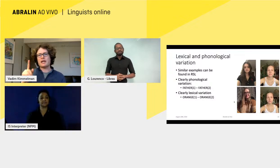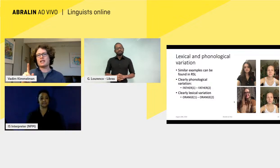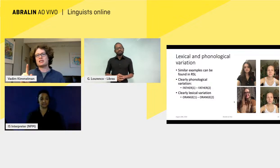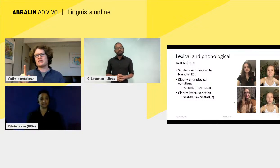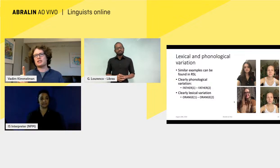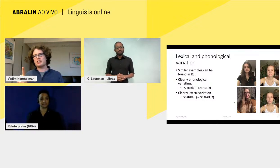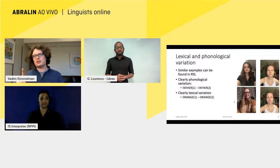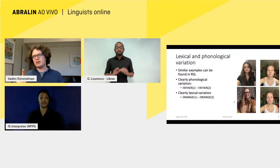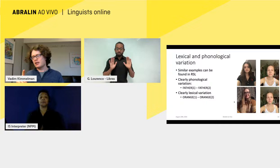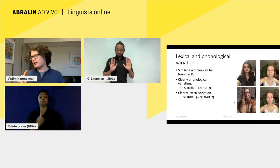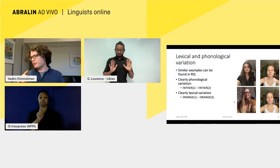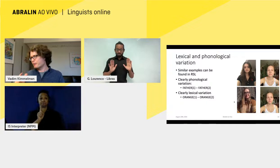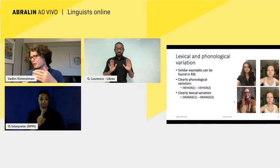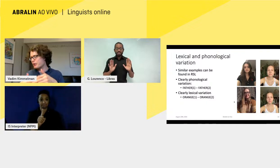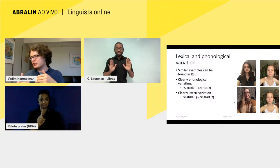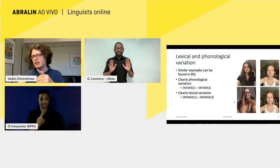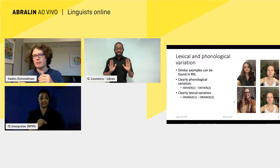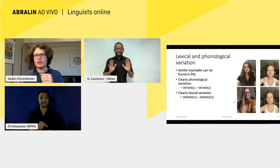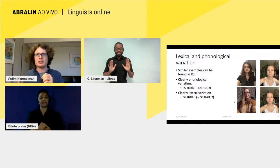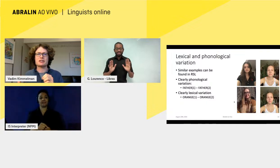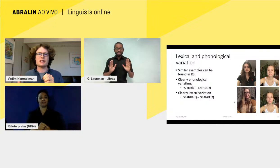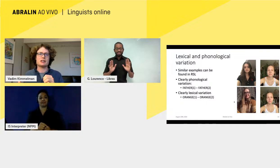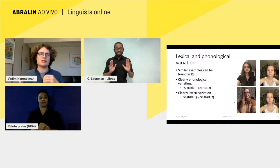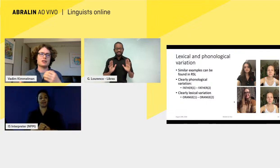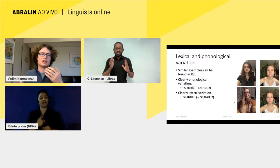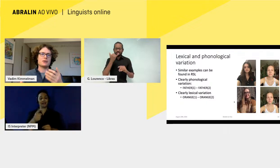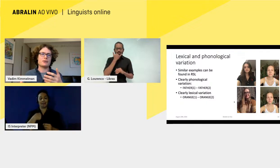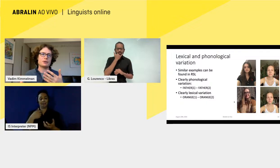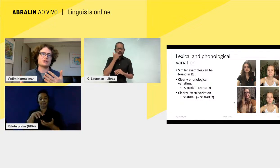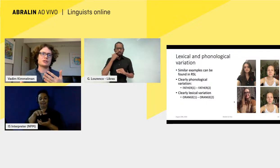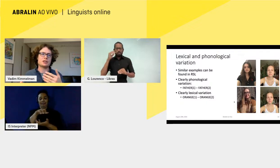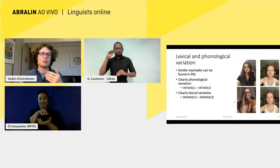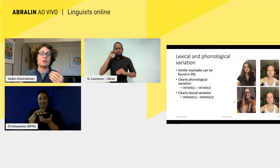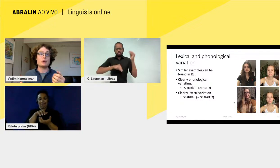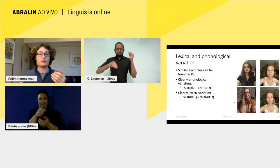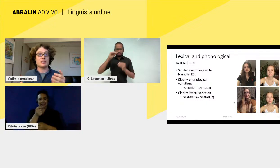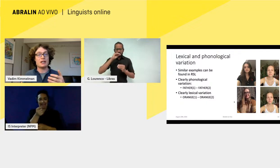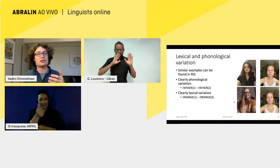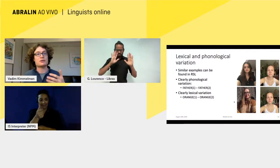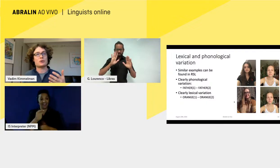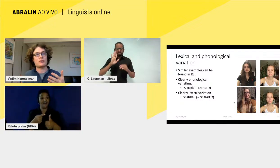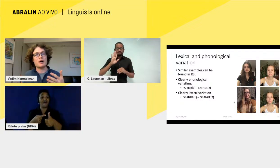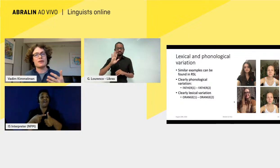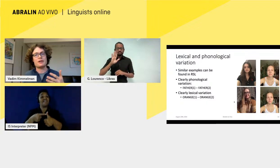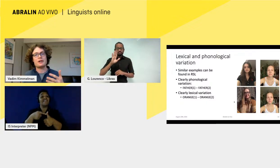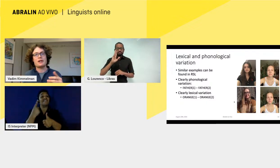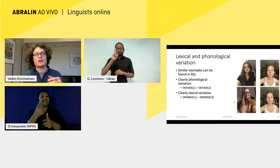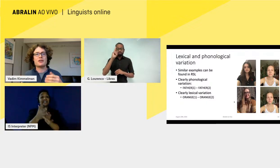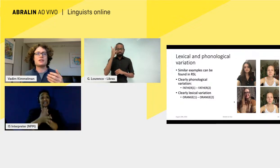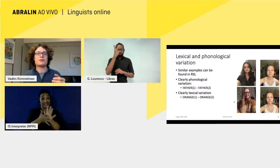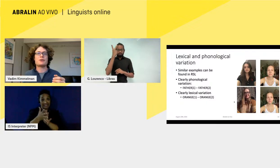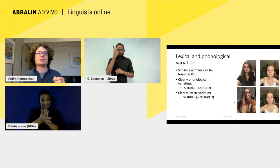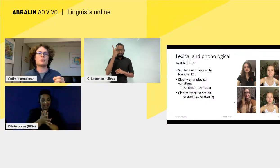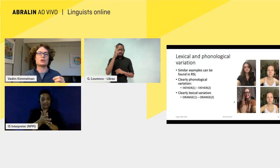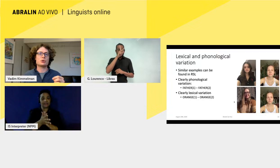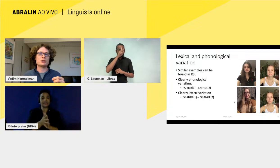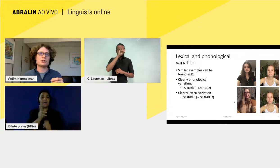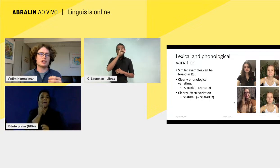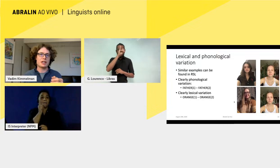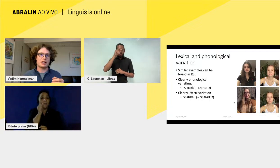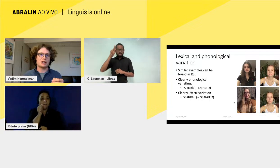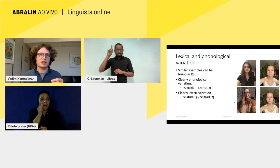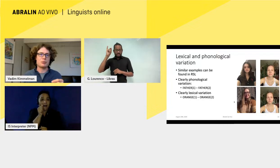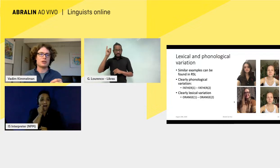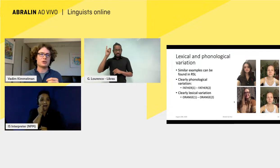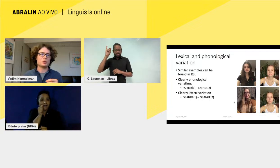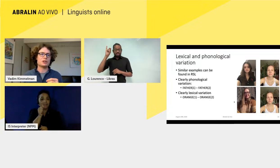Okay, so I actually mixed up things, and in the first pair of signs for father, the difference was not